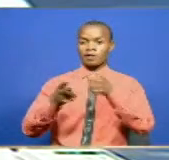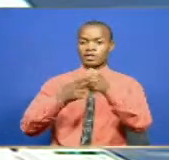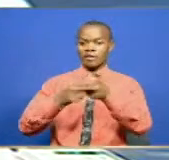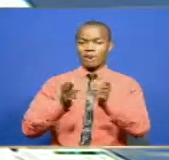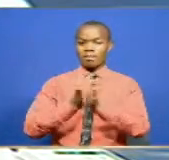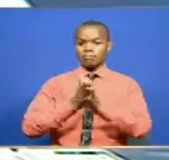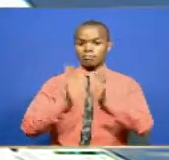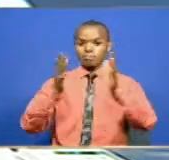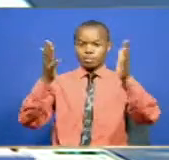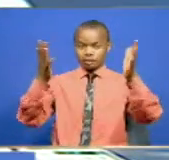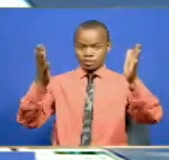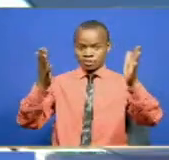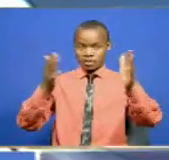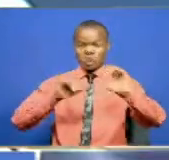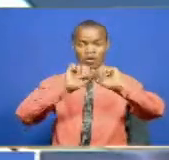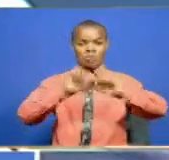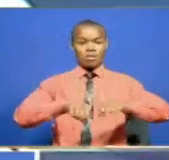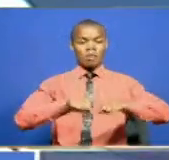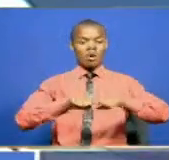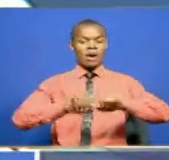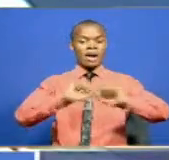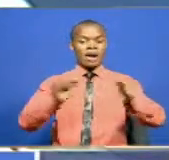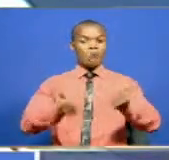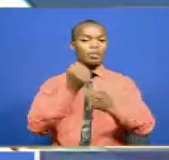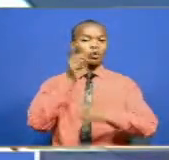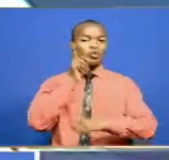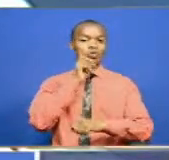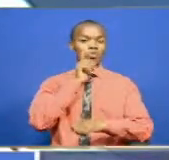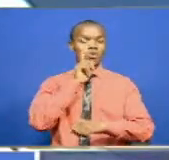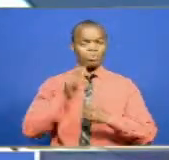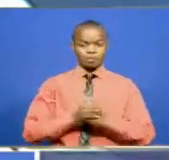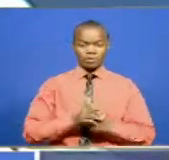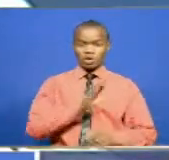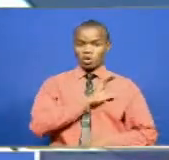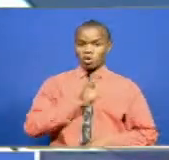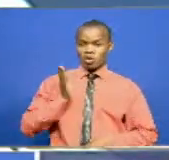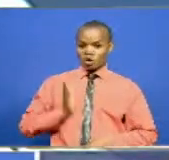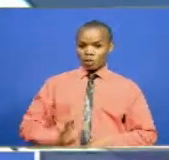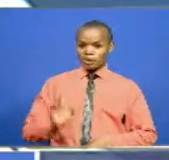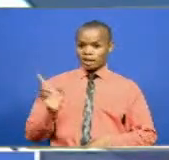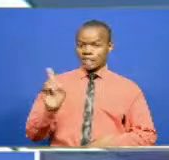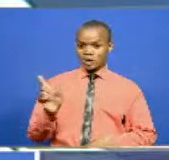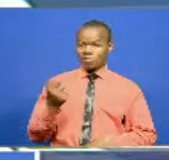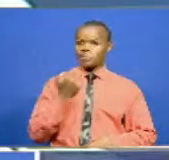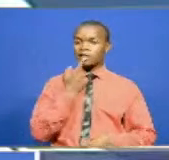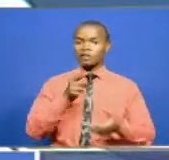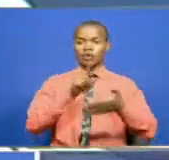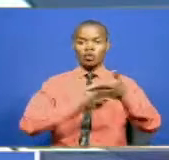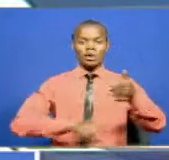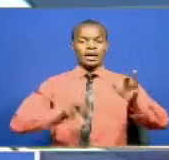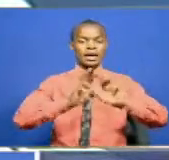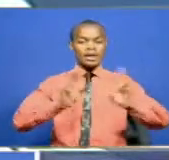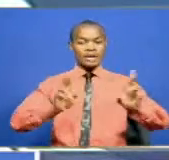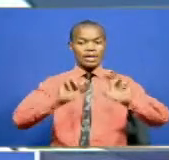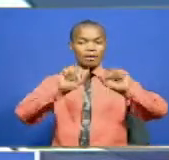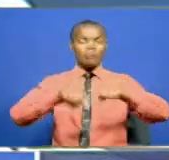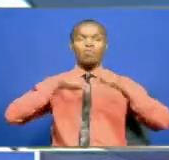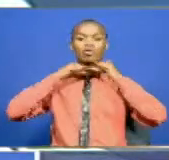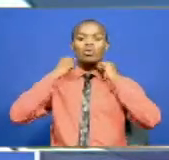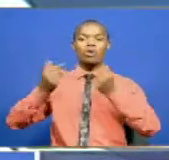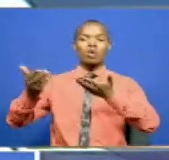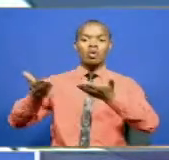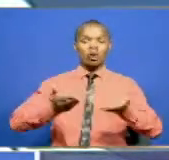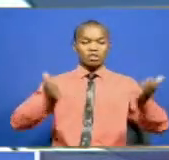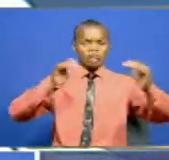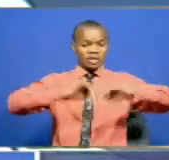Day celebrations to be held this Saturday. Nairobi Regional Commissioner James Kianda says preparations to host the event have